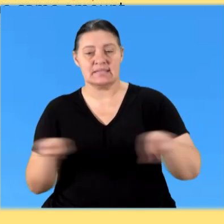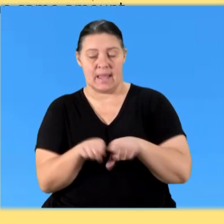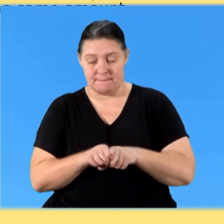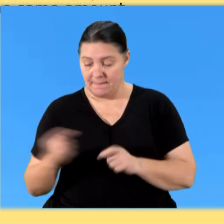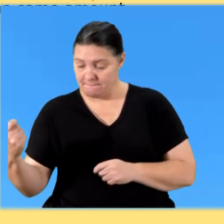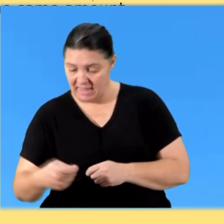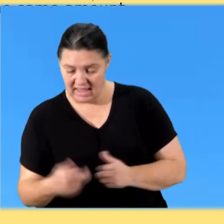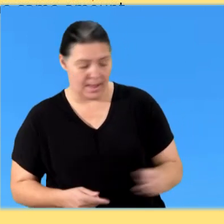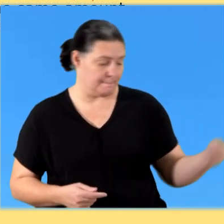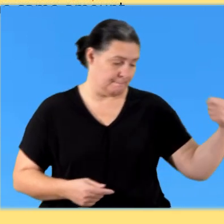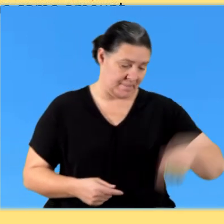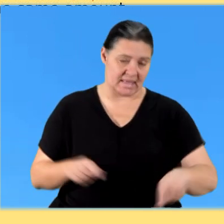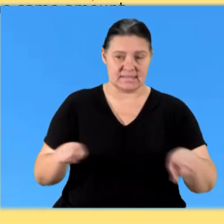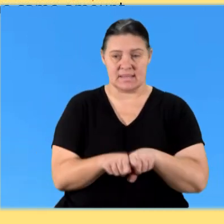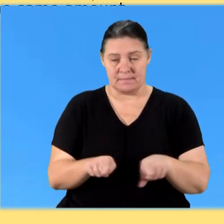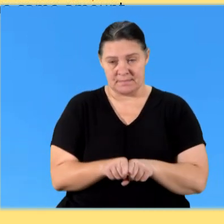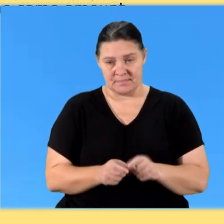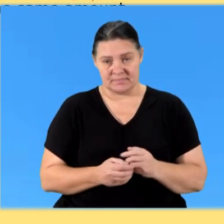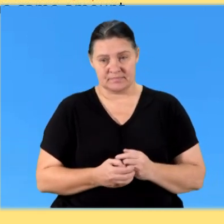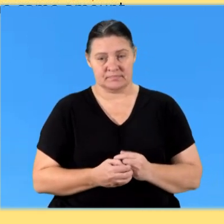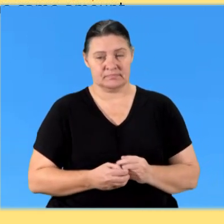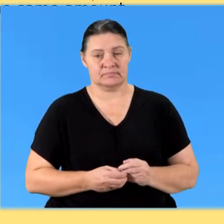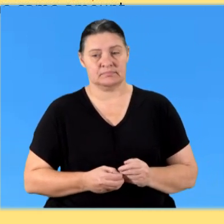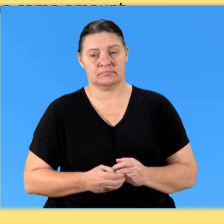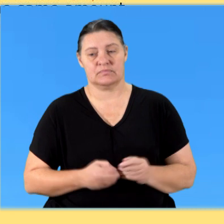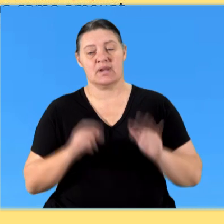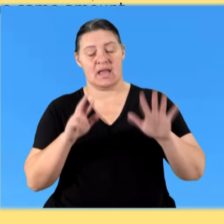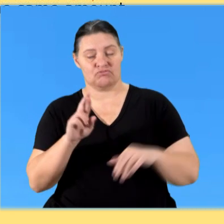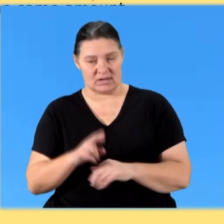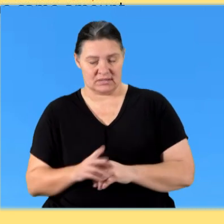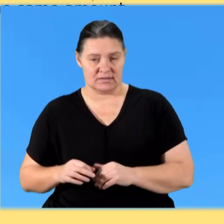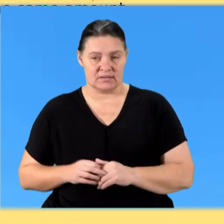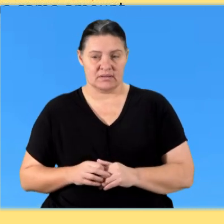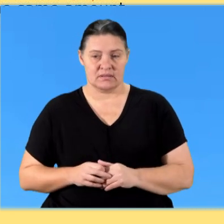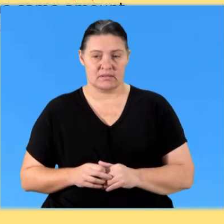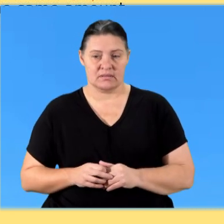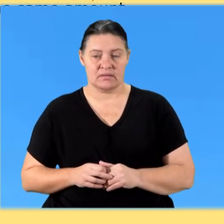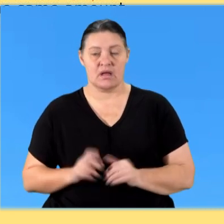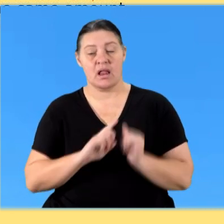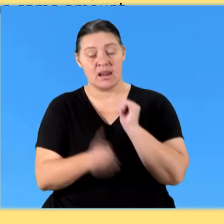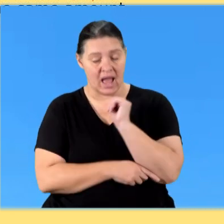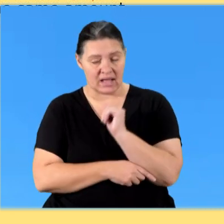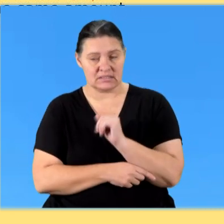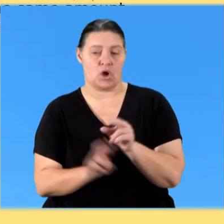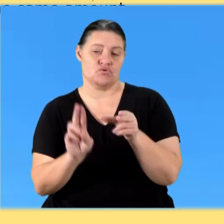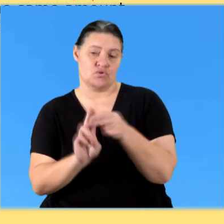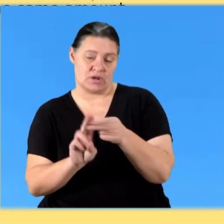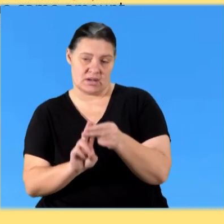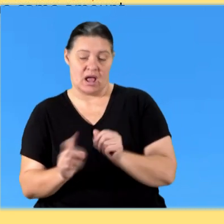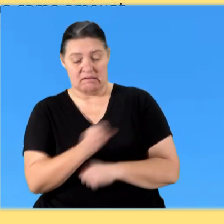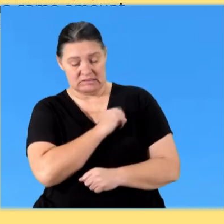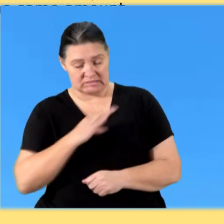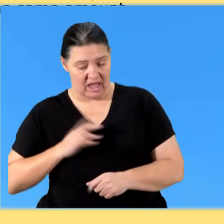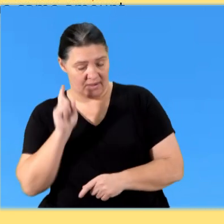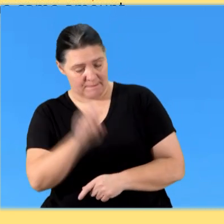the same amount, 8 rand over here then, contributions. Then lastly, trade union. It is